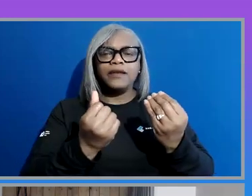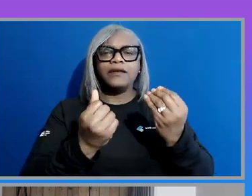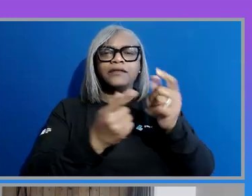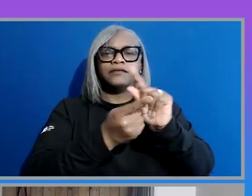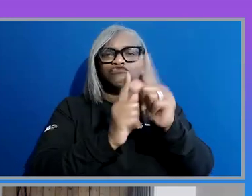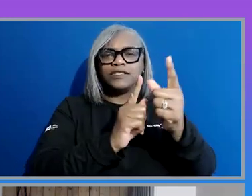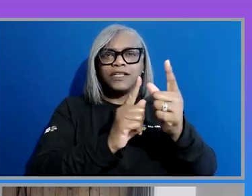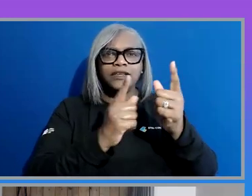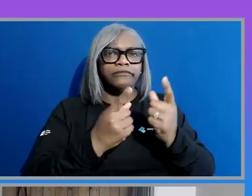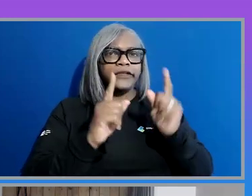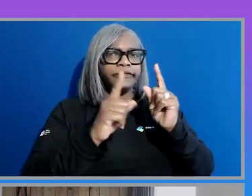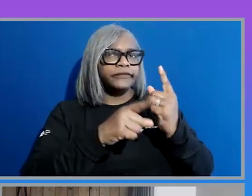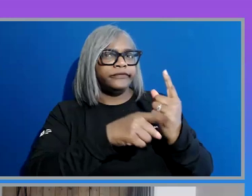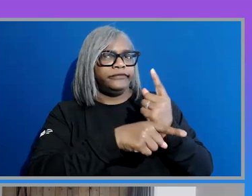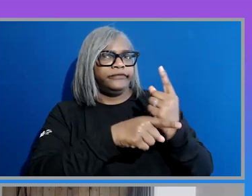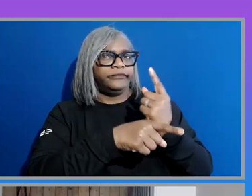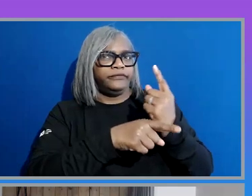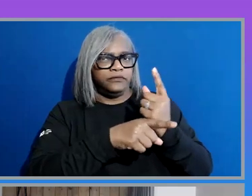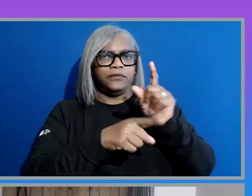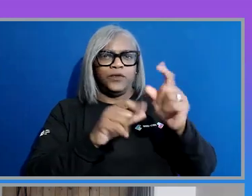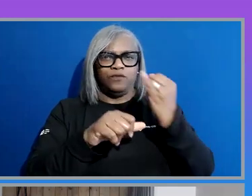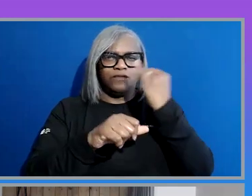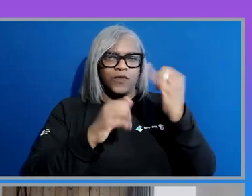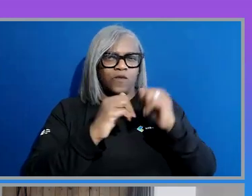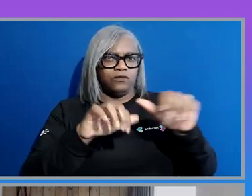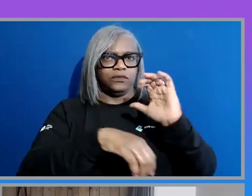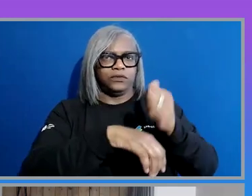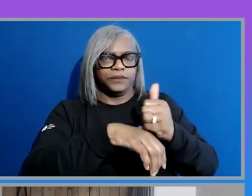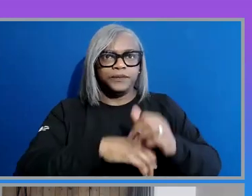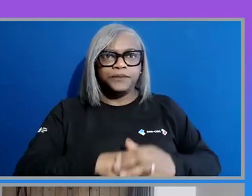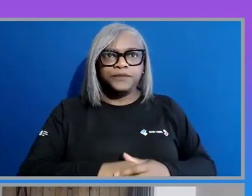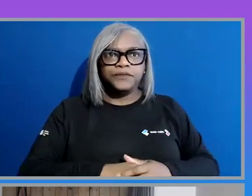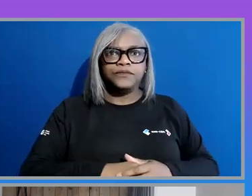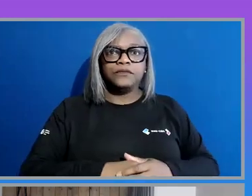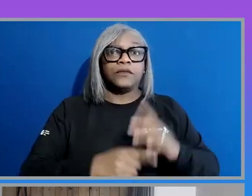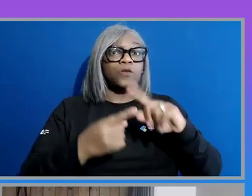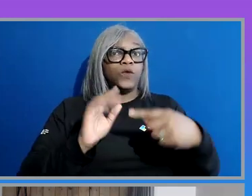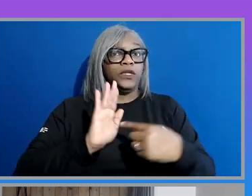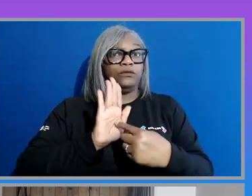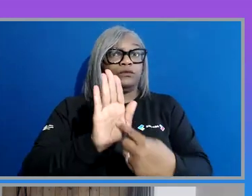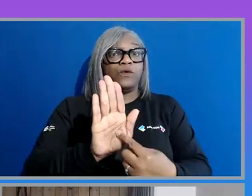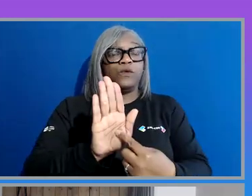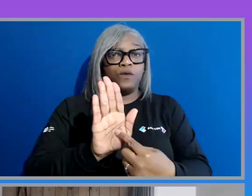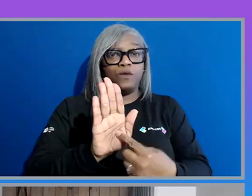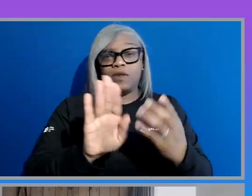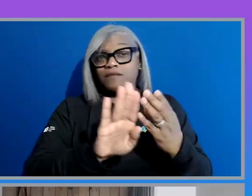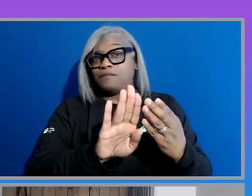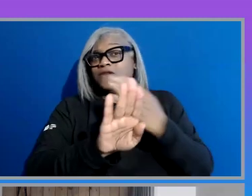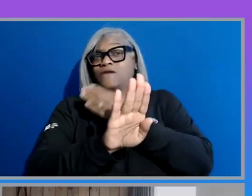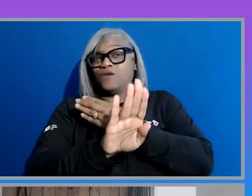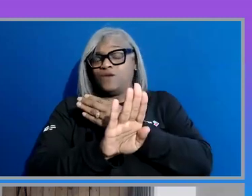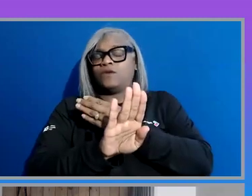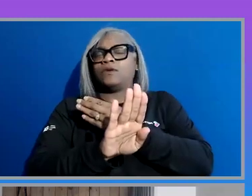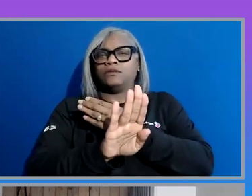work properly, but you get the idea. Now, when rendered, like before we made any code changes,